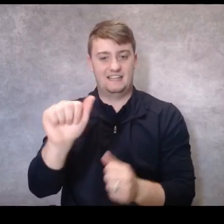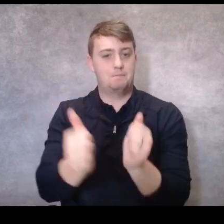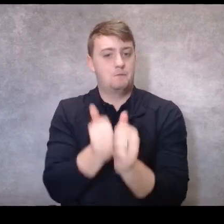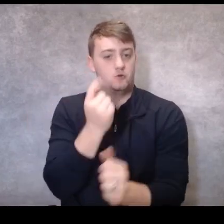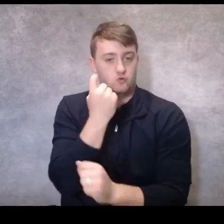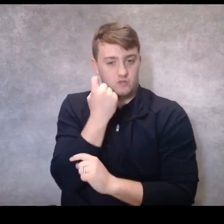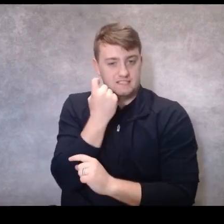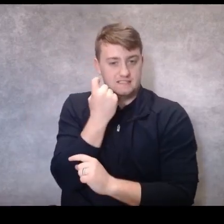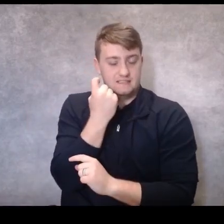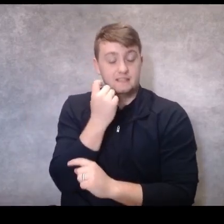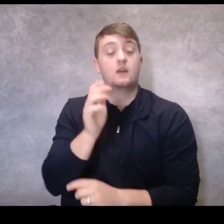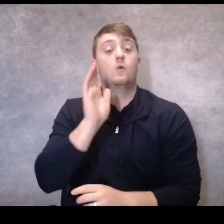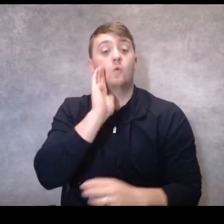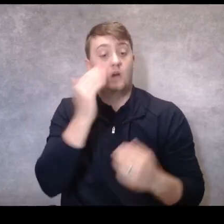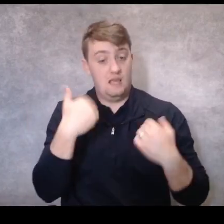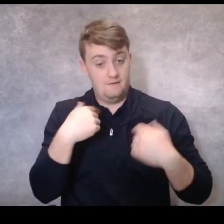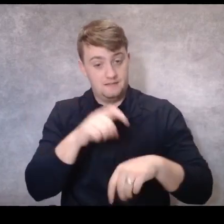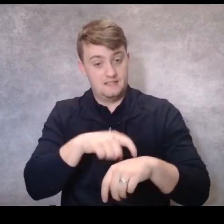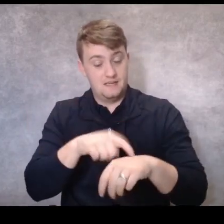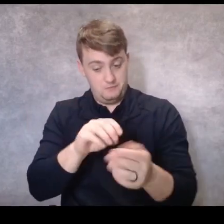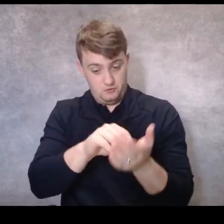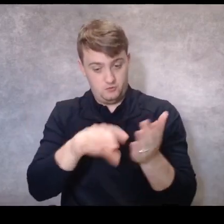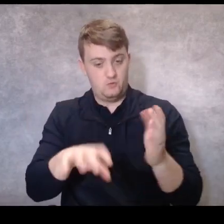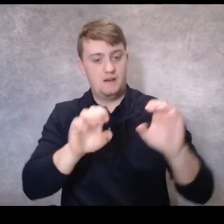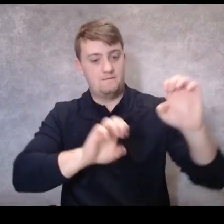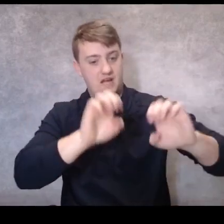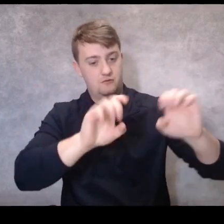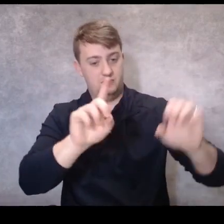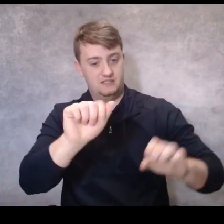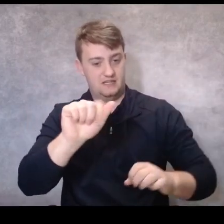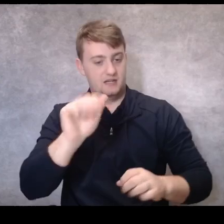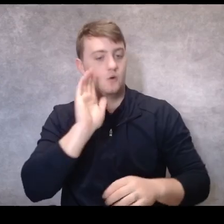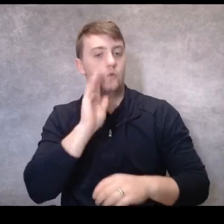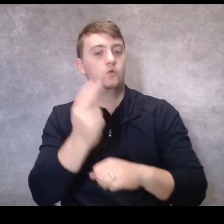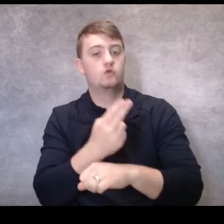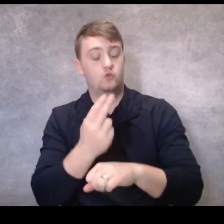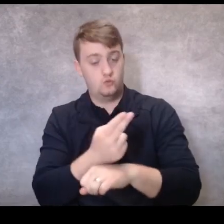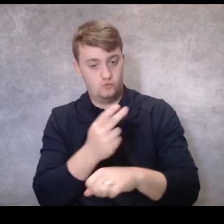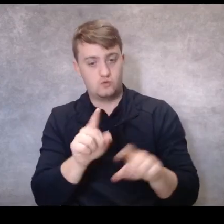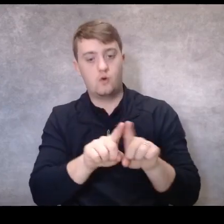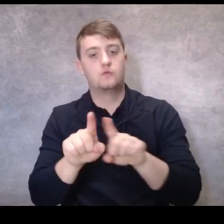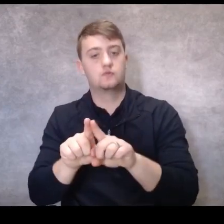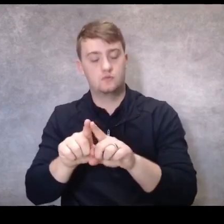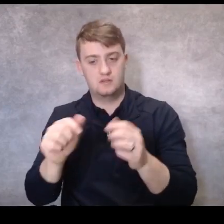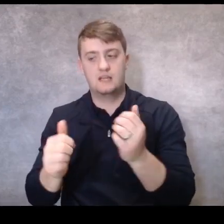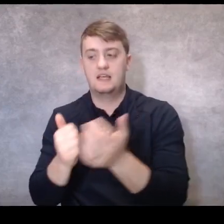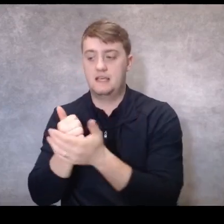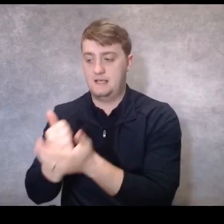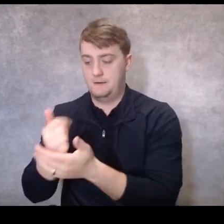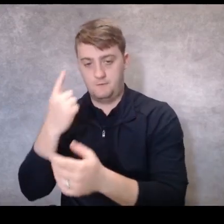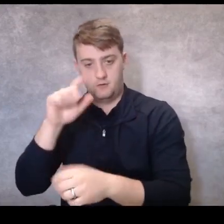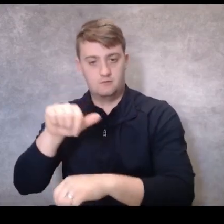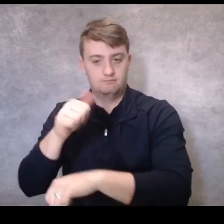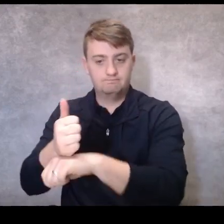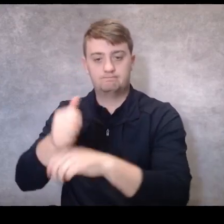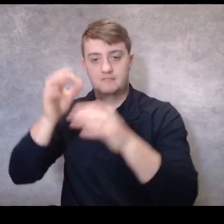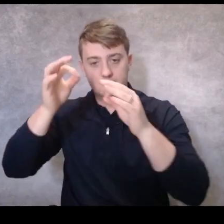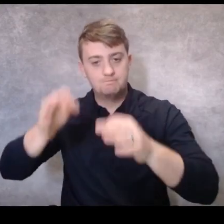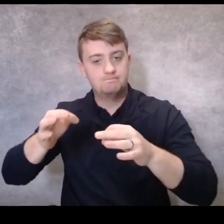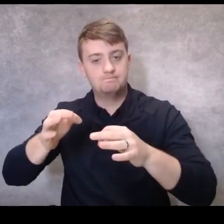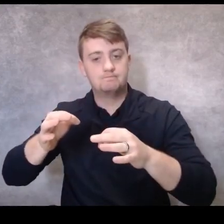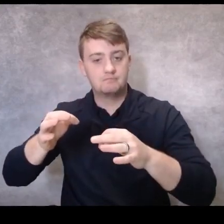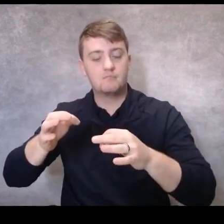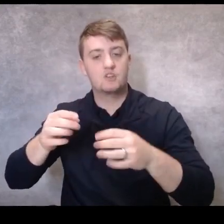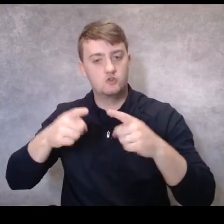most recent. There will be times the student's evaluation data will be utilized as well to assist in making informed